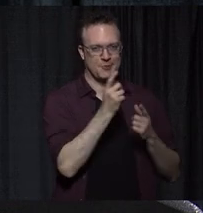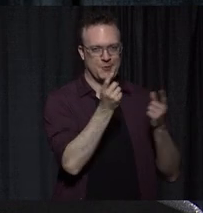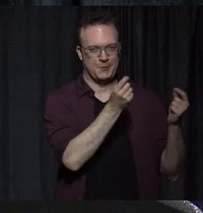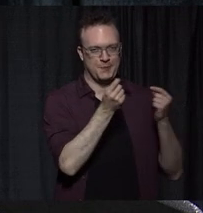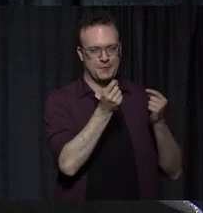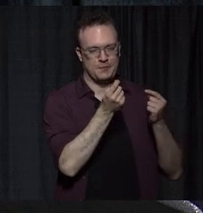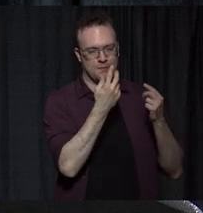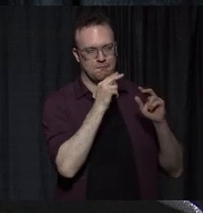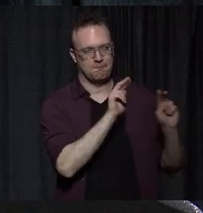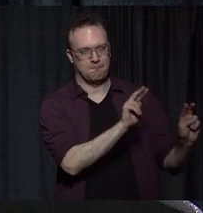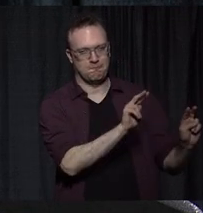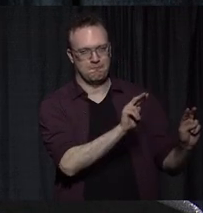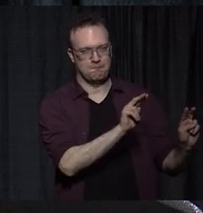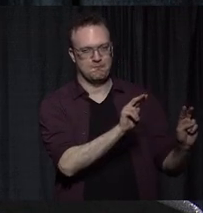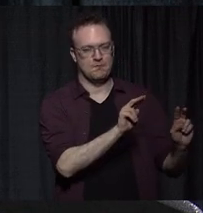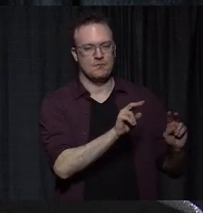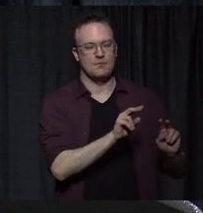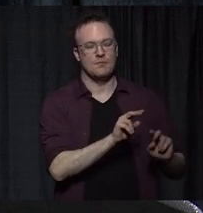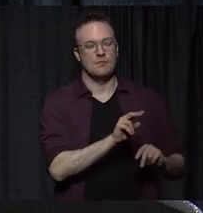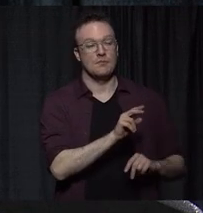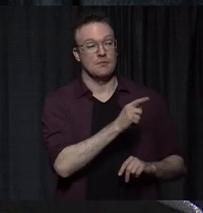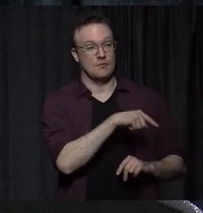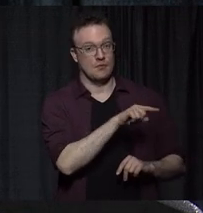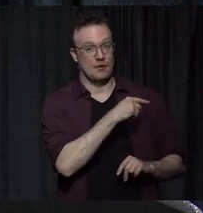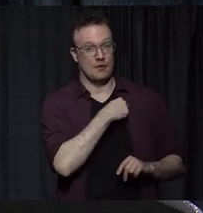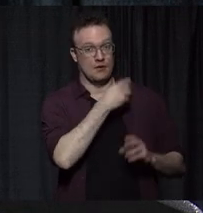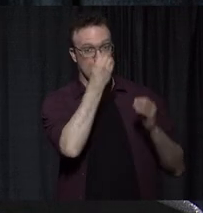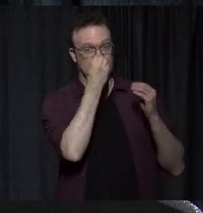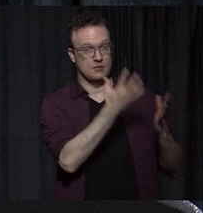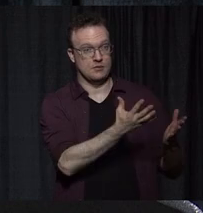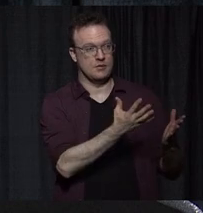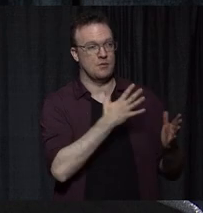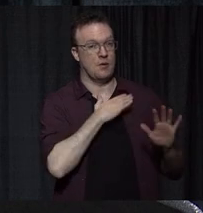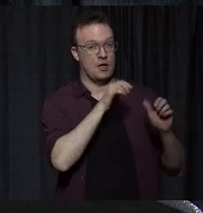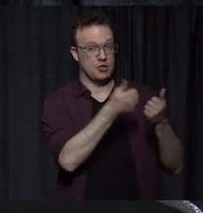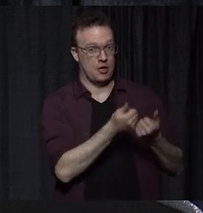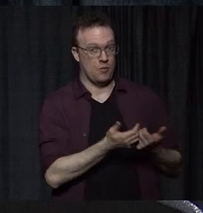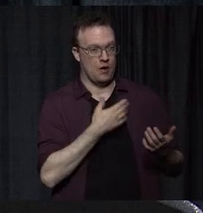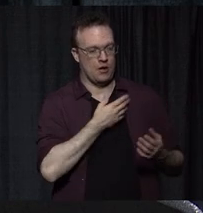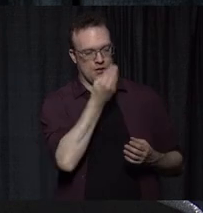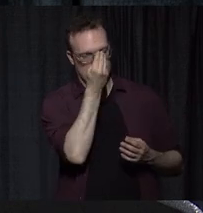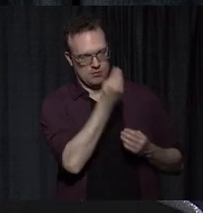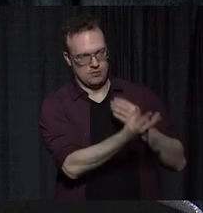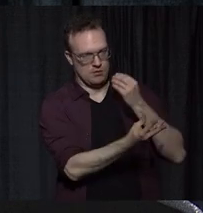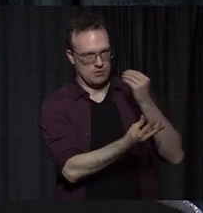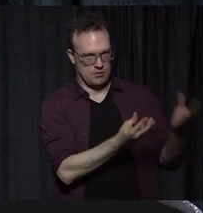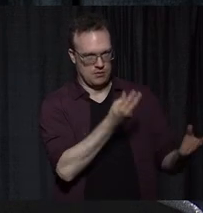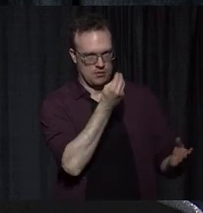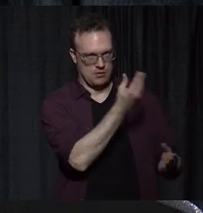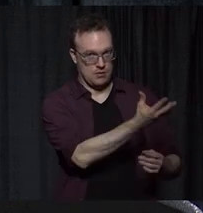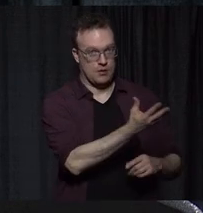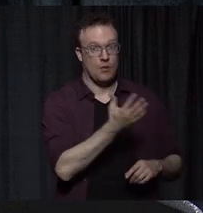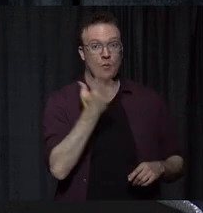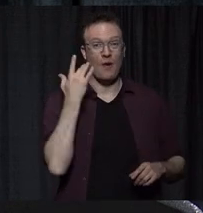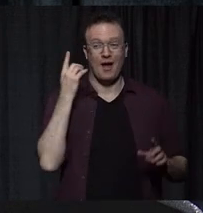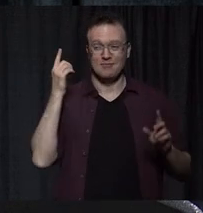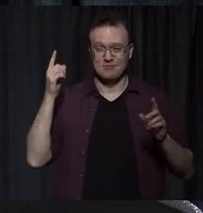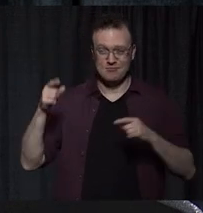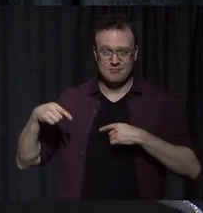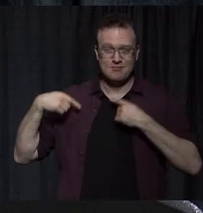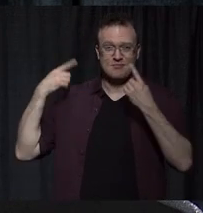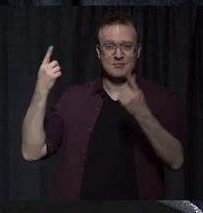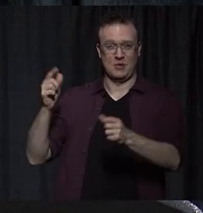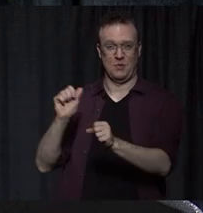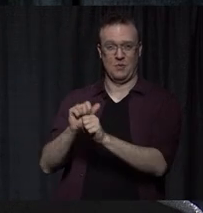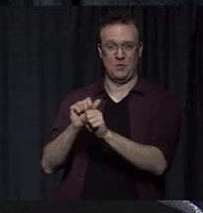And I would share with them what my challenges were. Because for my entire career, I've